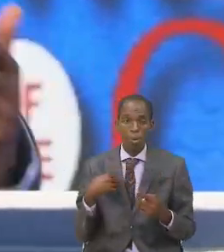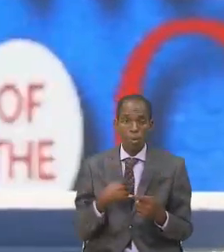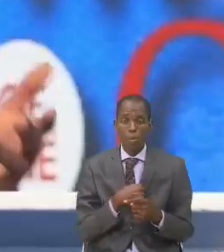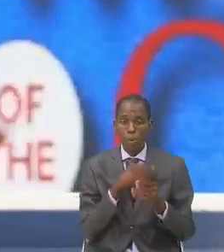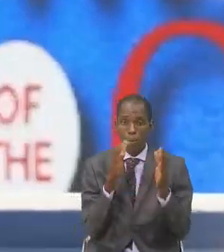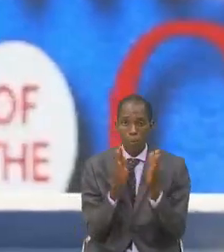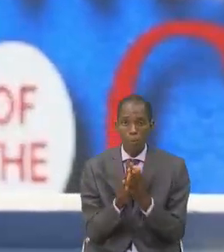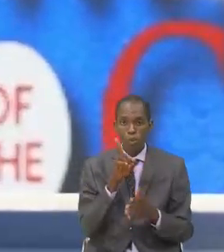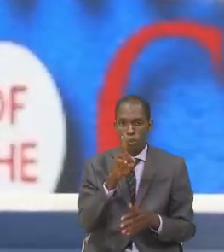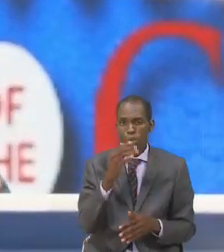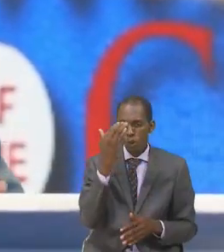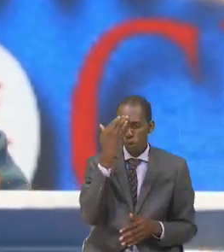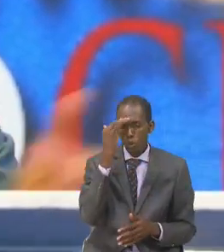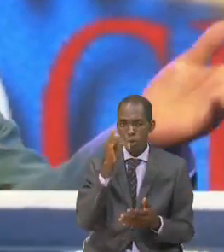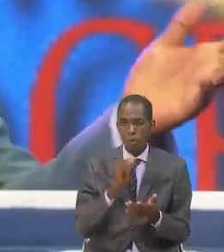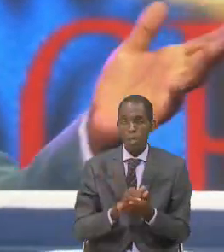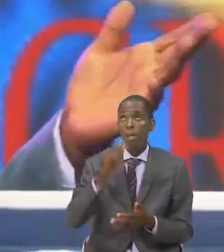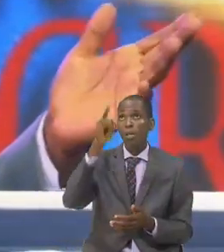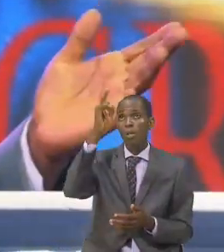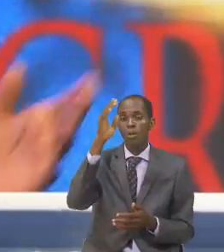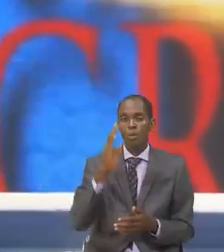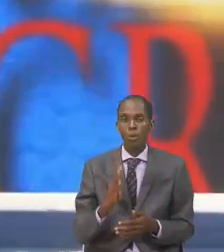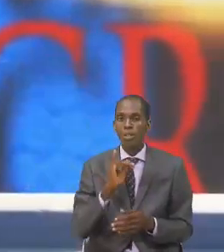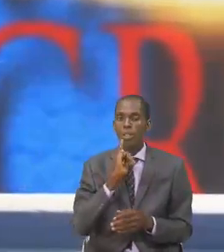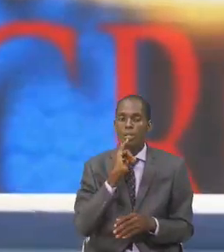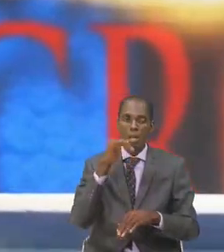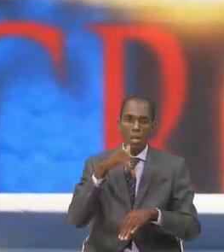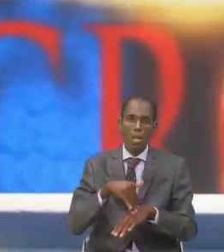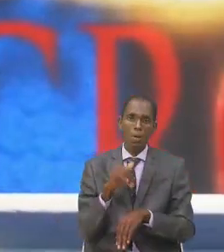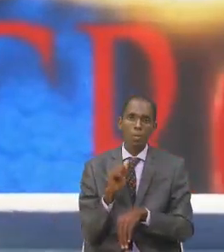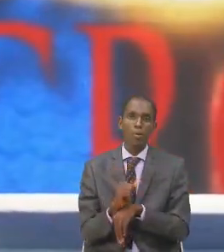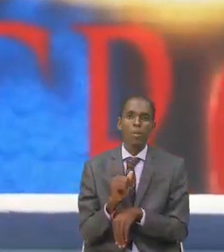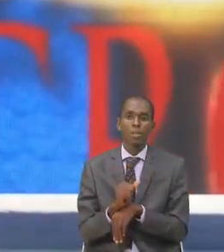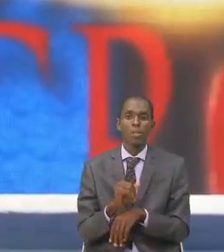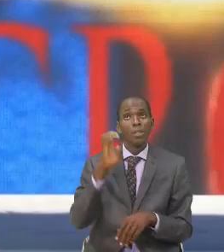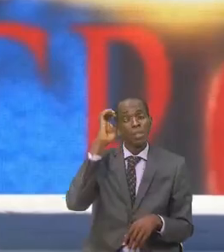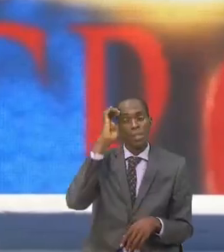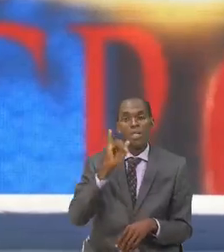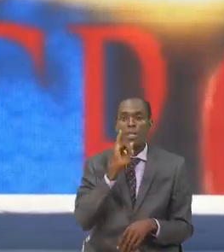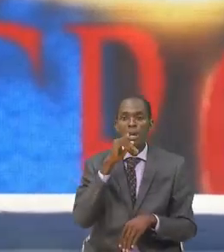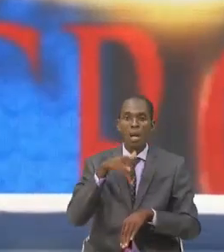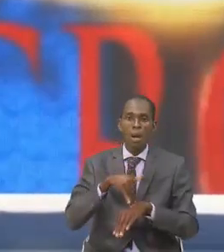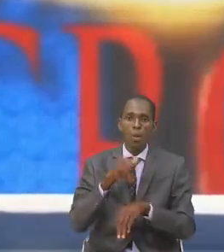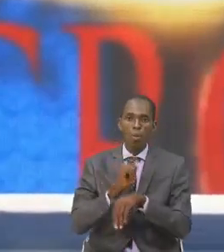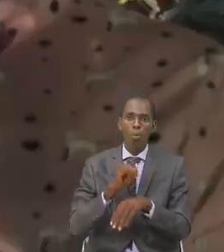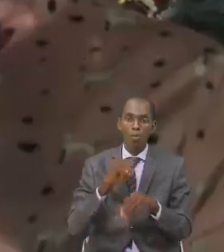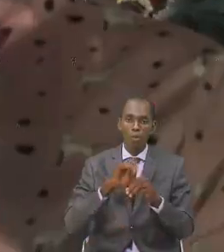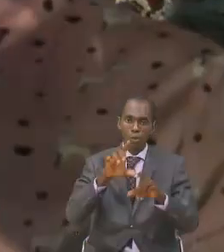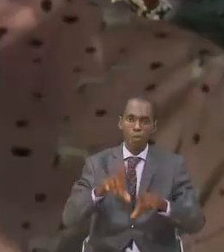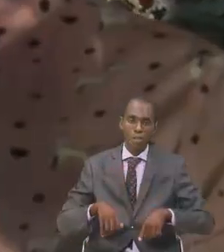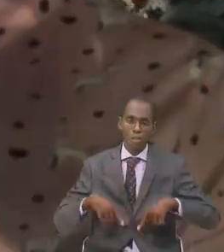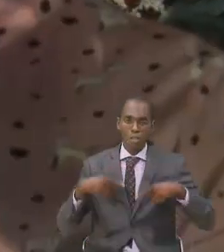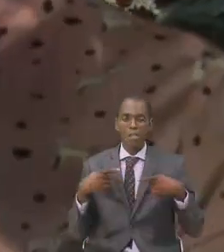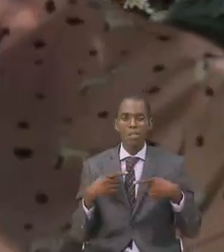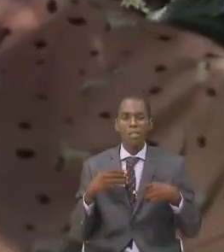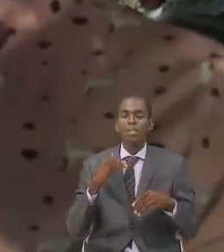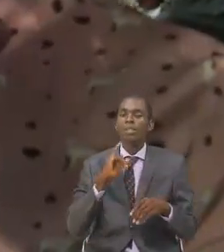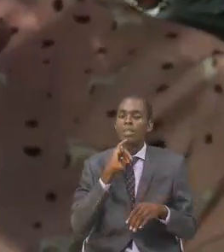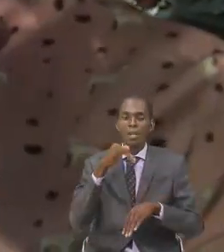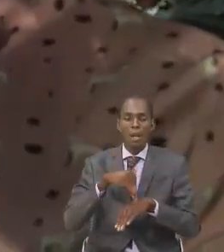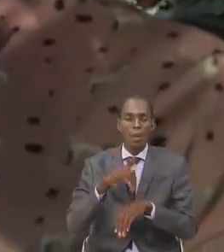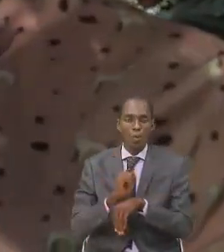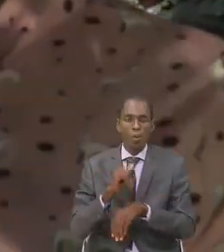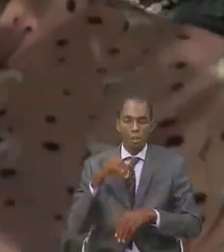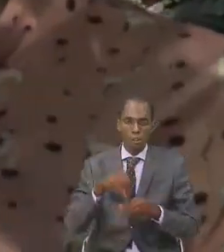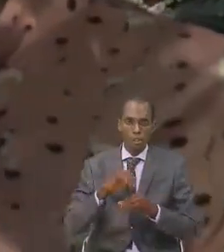that expectation. And when we pray, you know God is at work. He's at work in